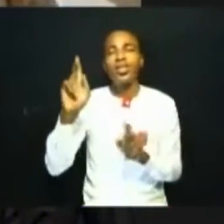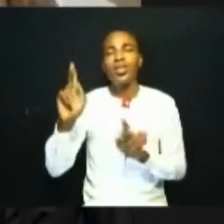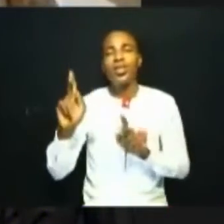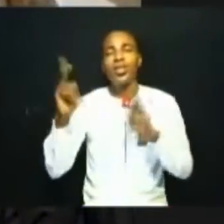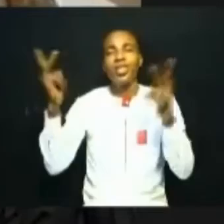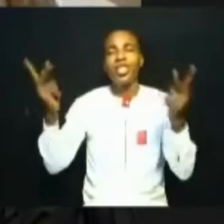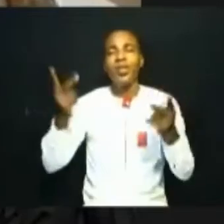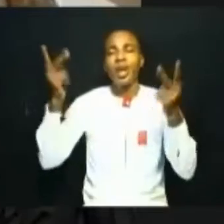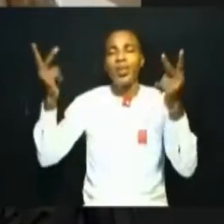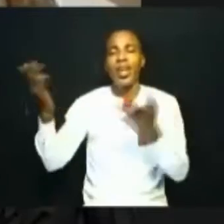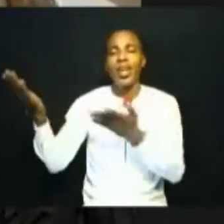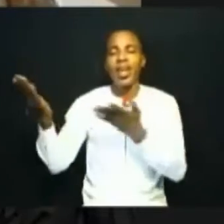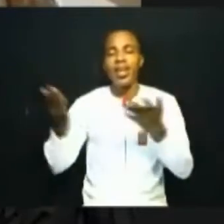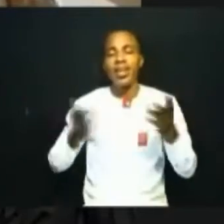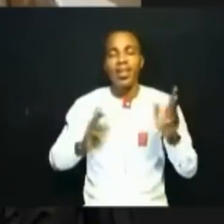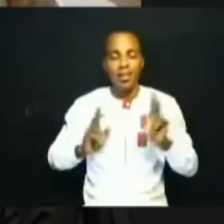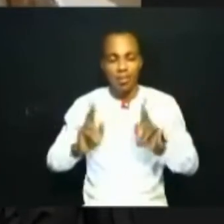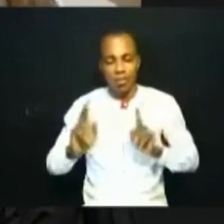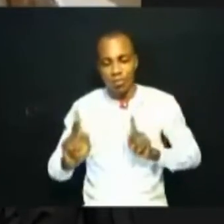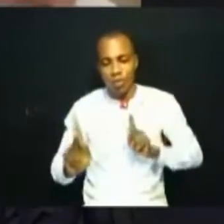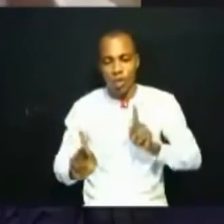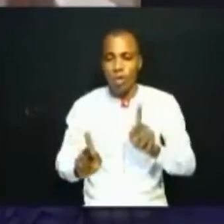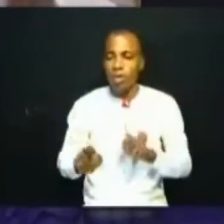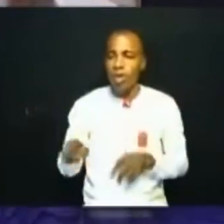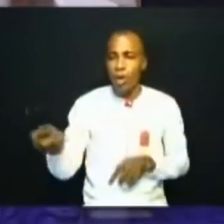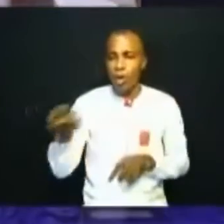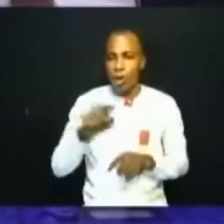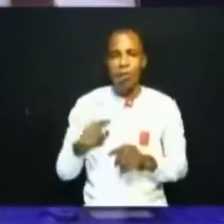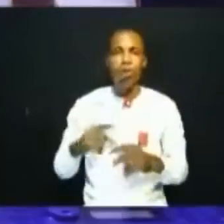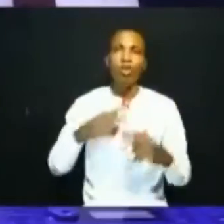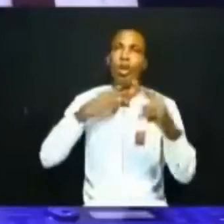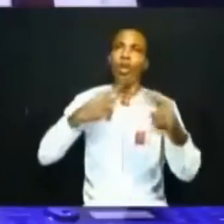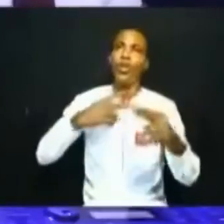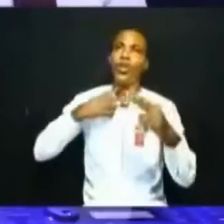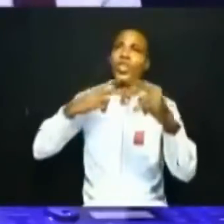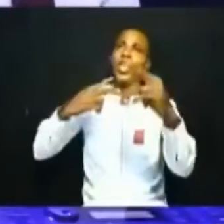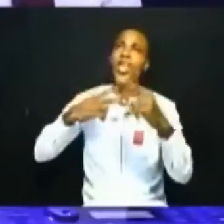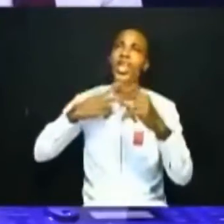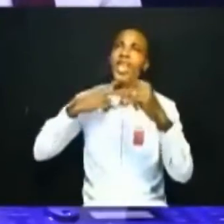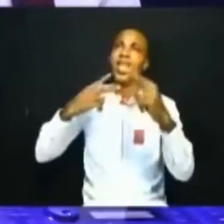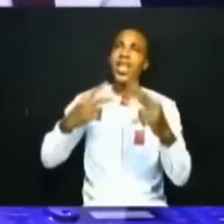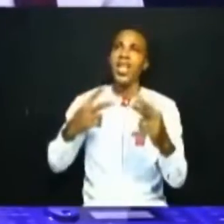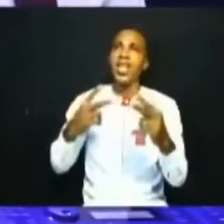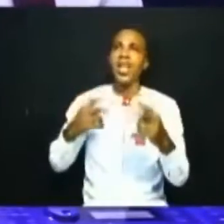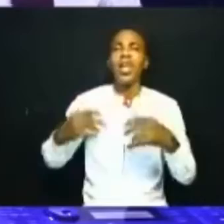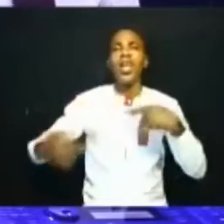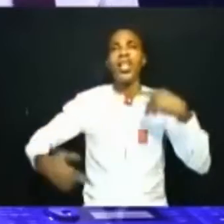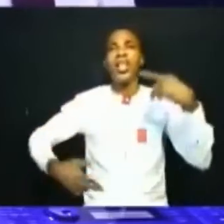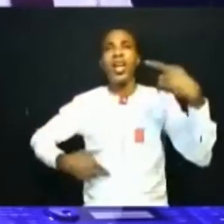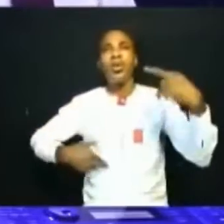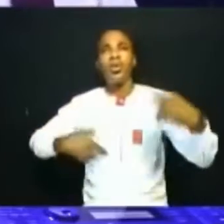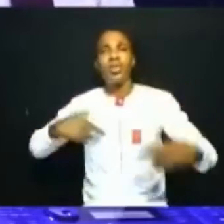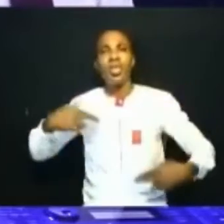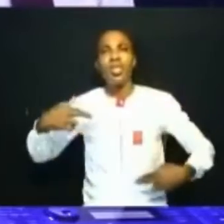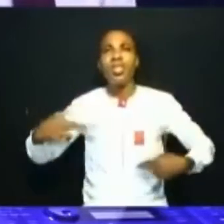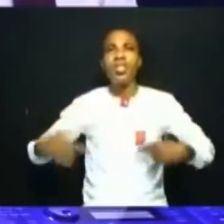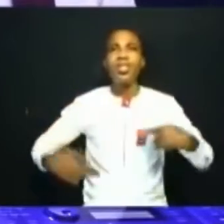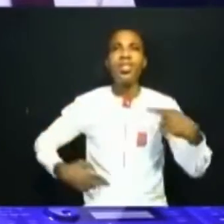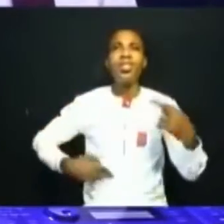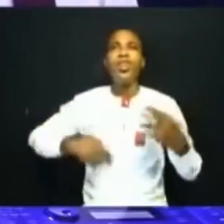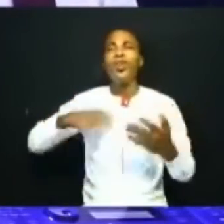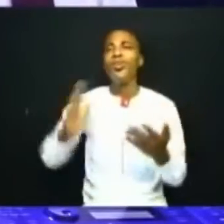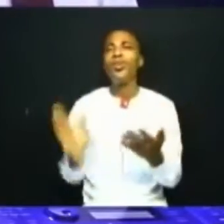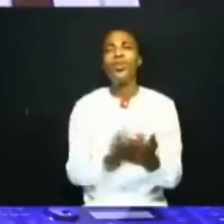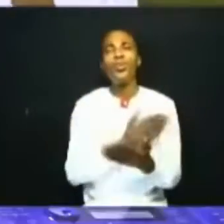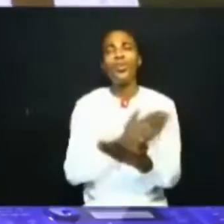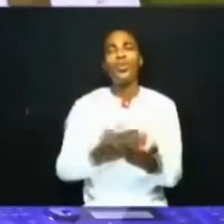odi nkunim abre. Momo no se, momo no se in Yerusi unto jom